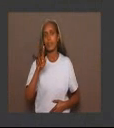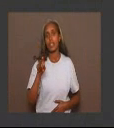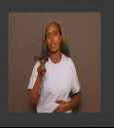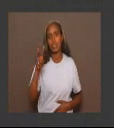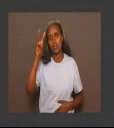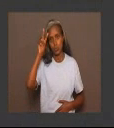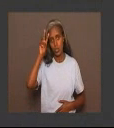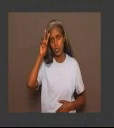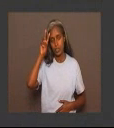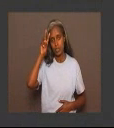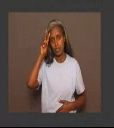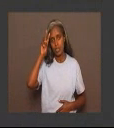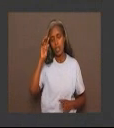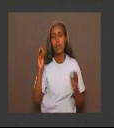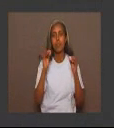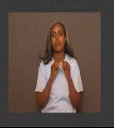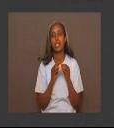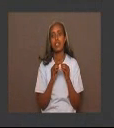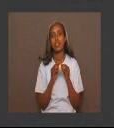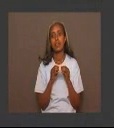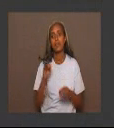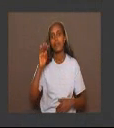3x squared plus